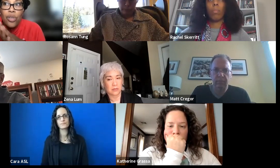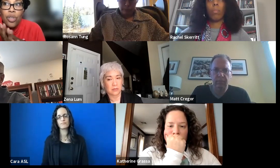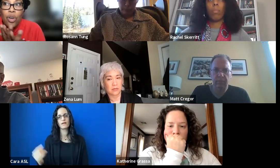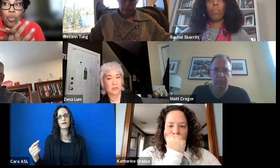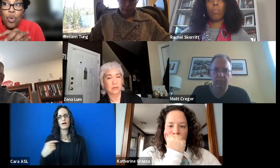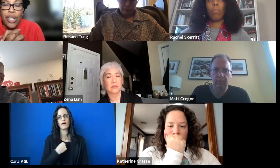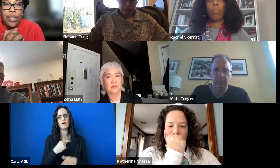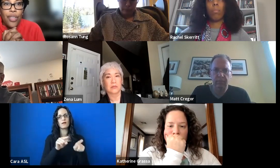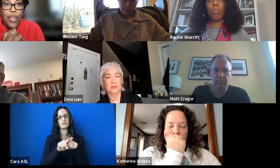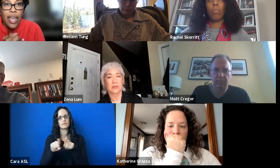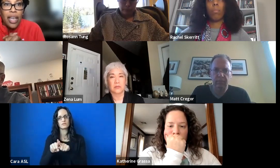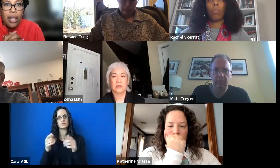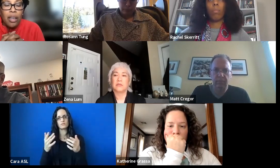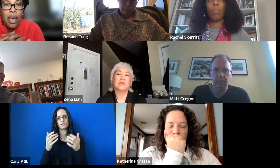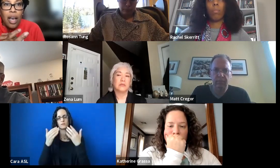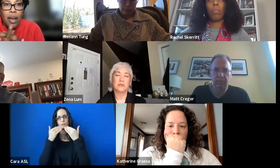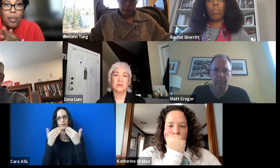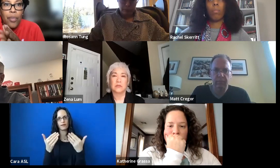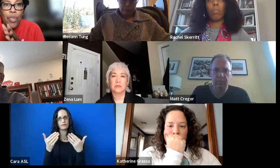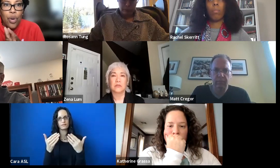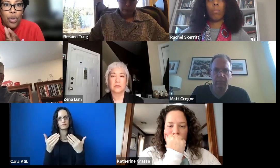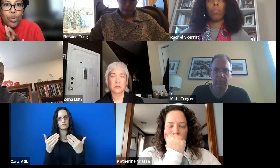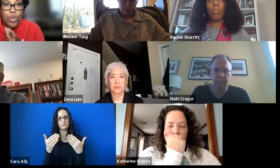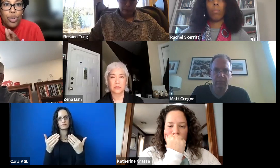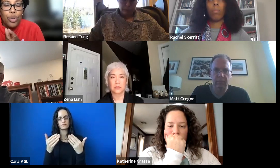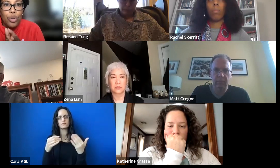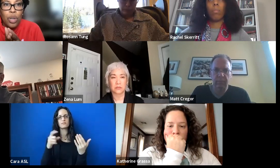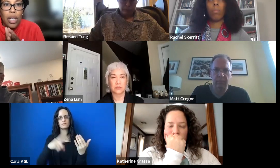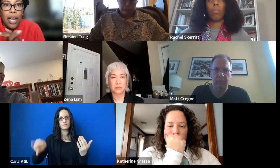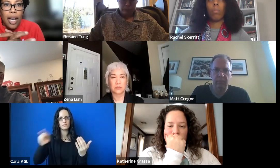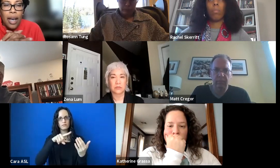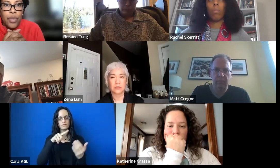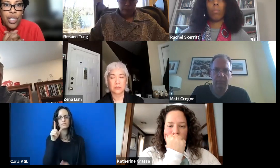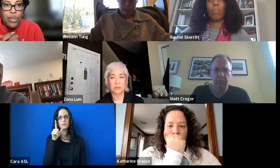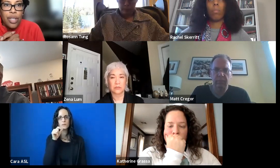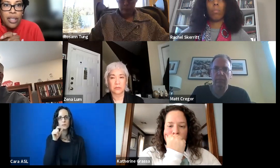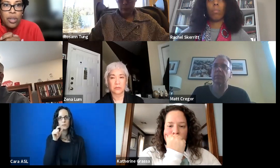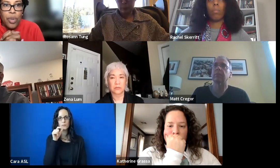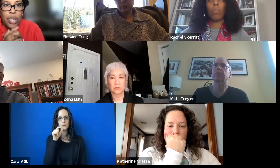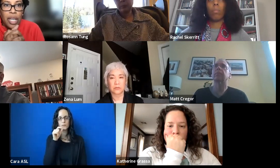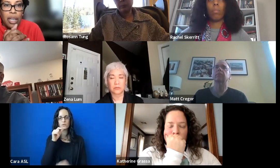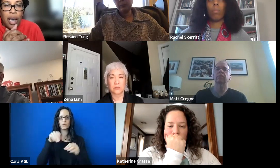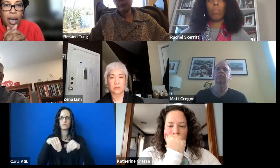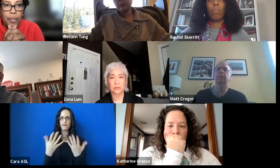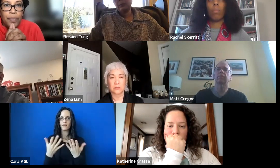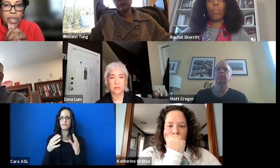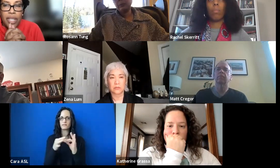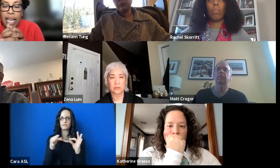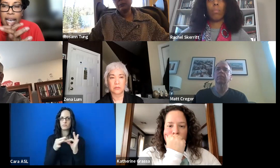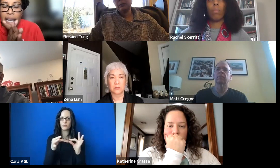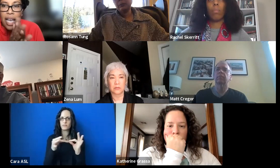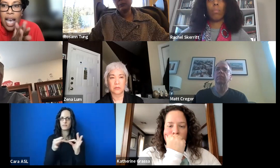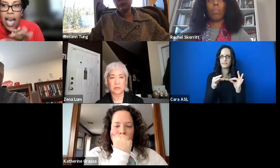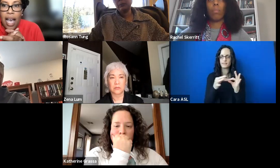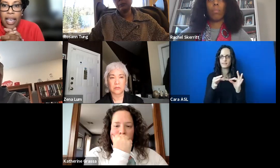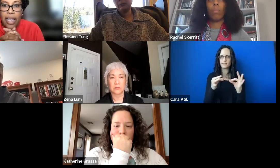I also want to thank those who shared testimony